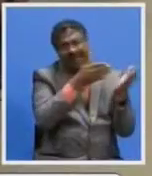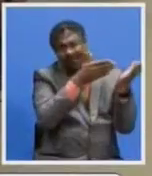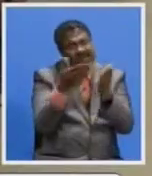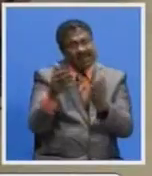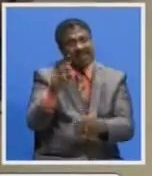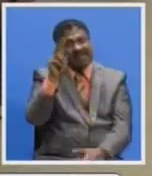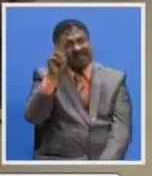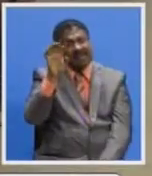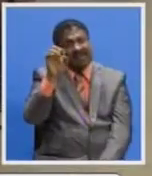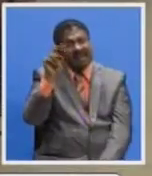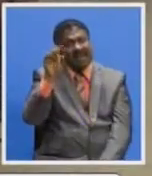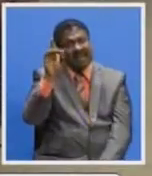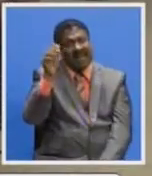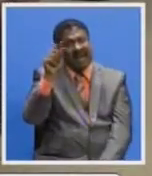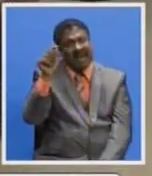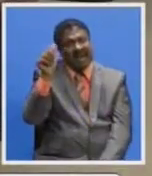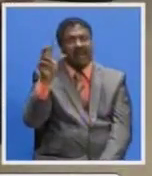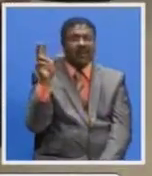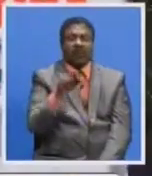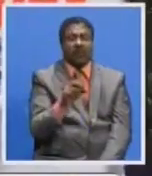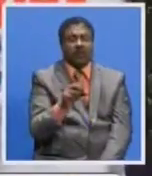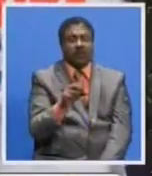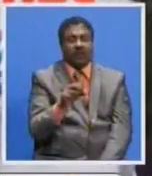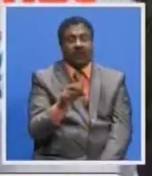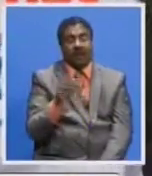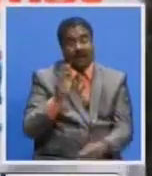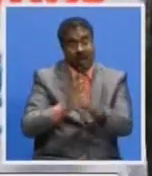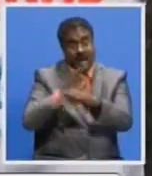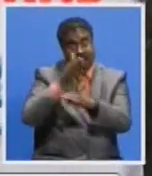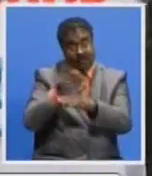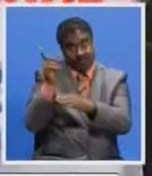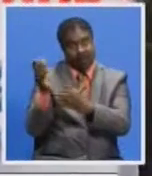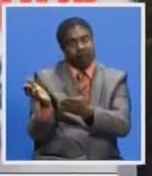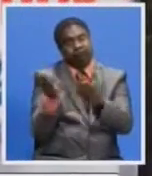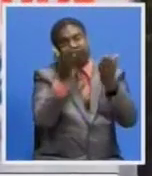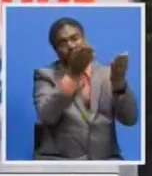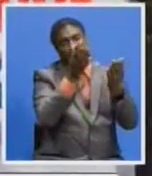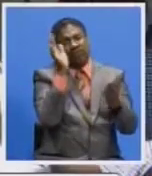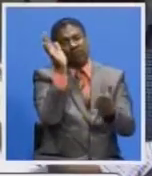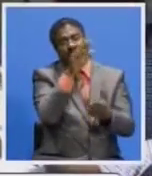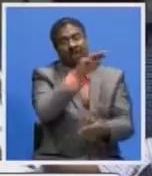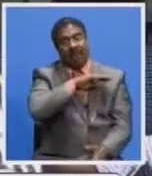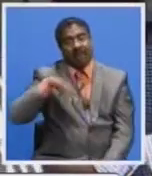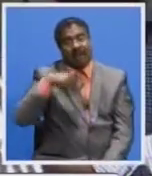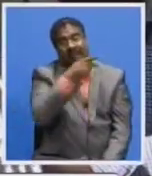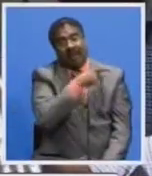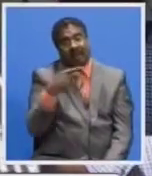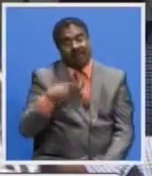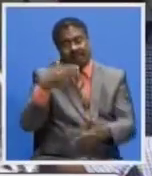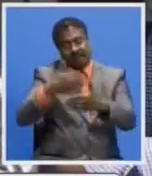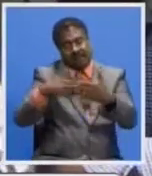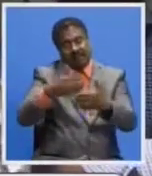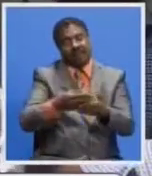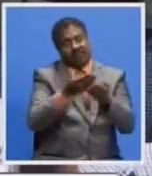At the end of the march, the protesters presented their concerns to Nchanga Member of Parliament Charlie Chilombo. Uteko wesu,